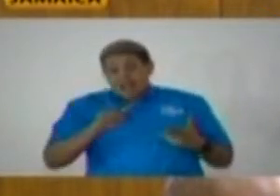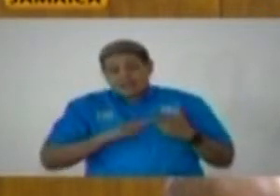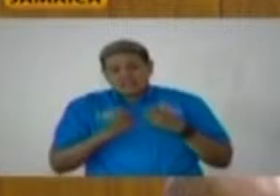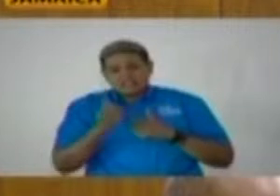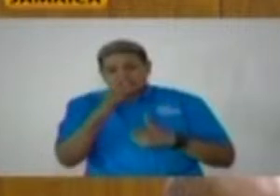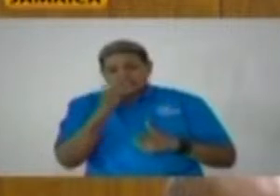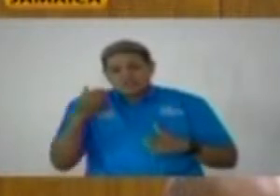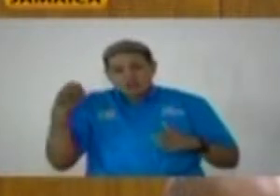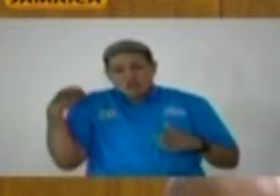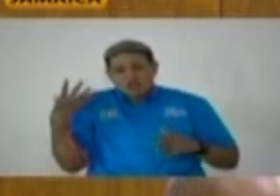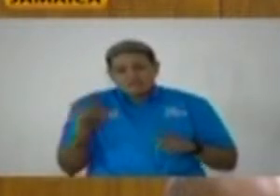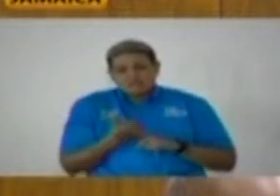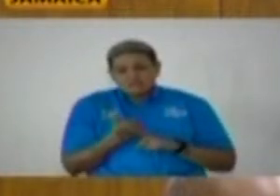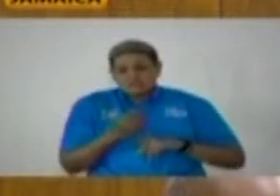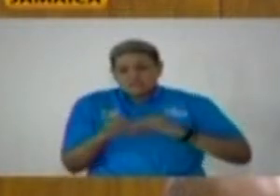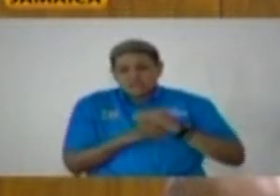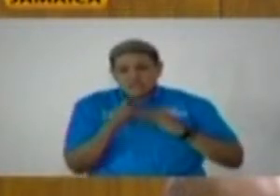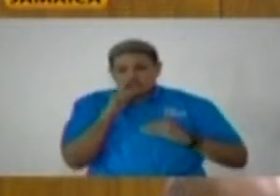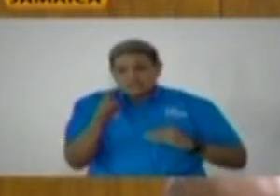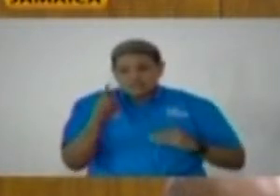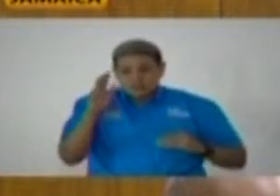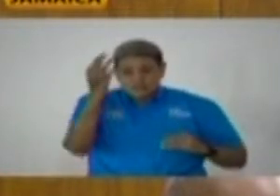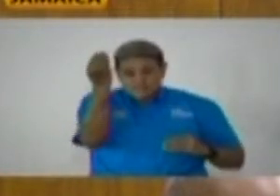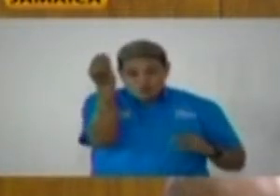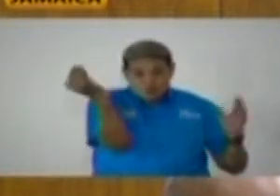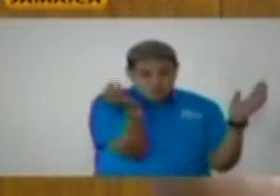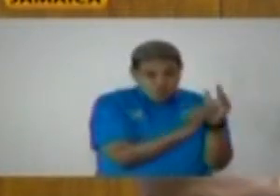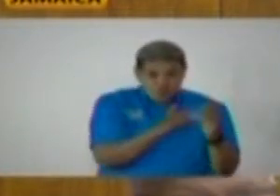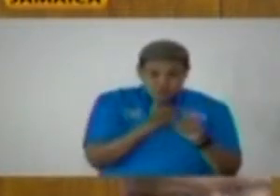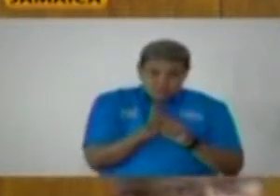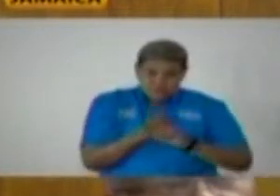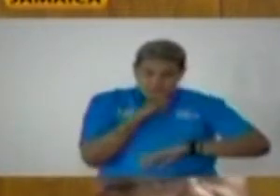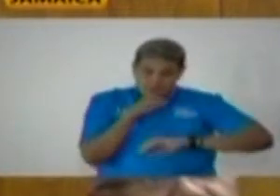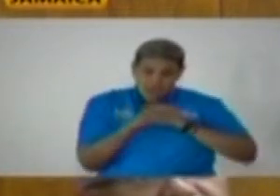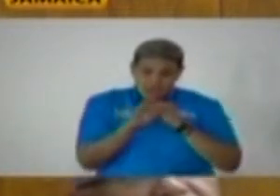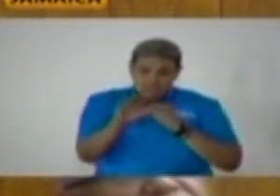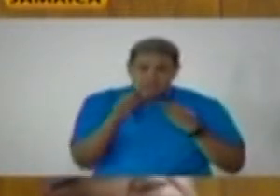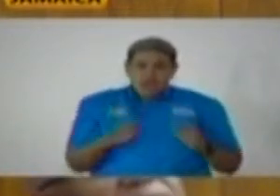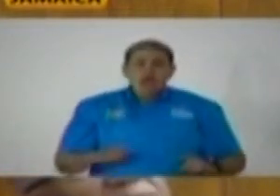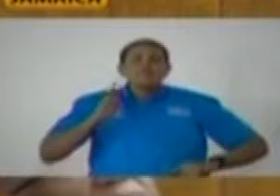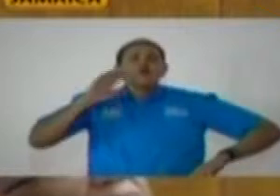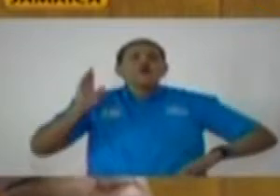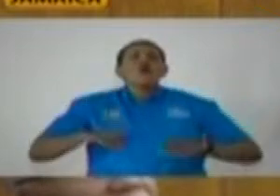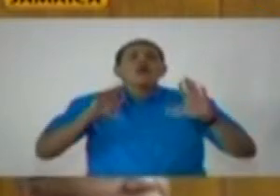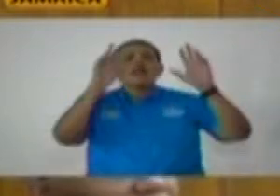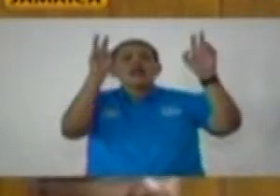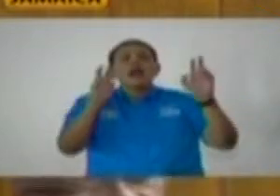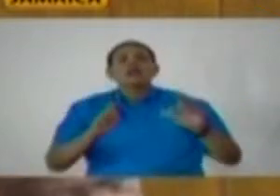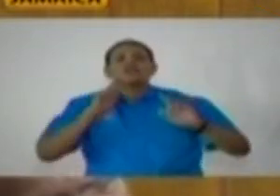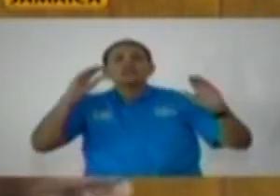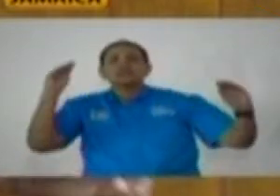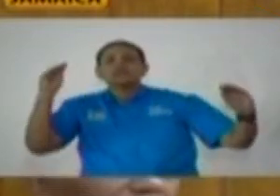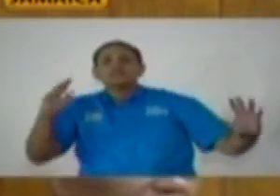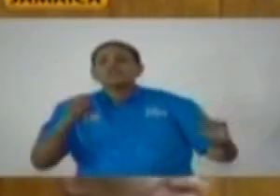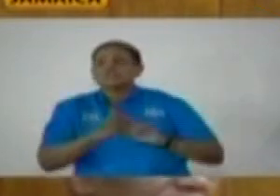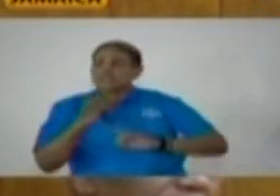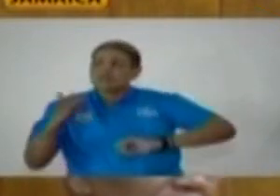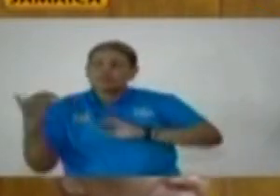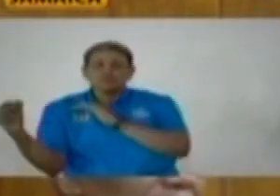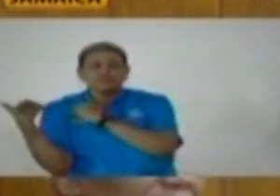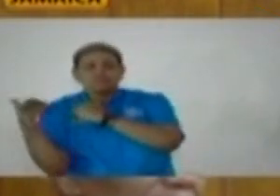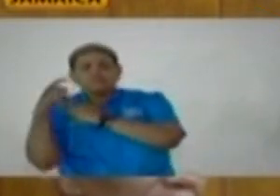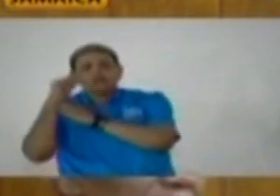from inspectors right up. 14,000 haven't signed. All categories of teachers, which account for